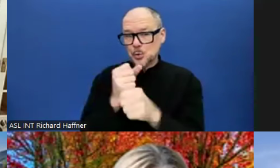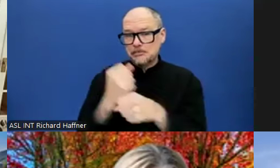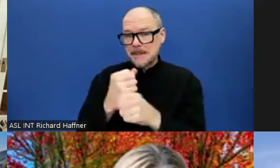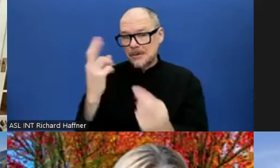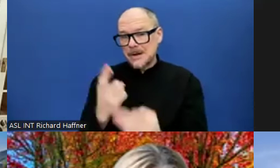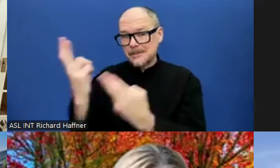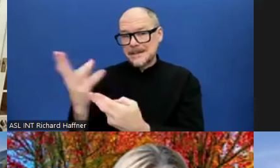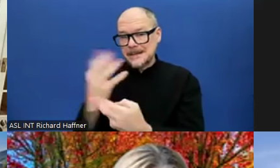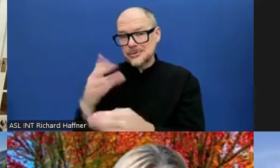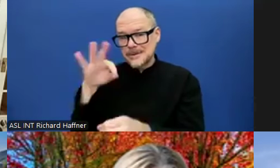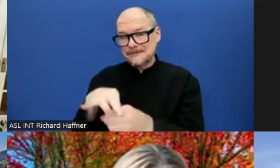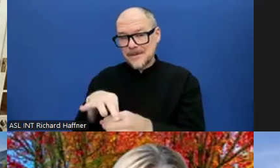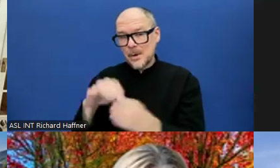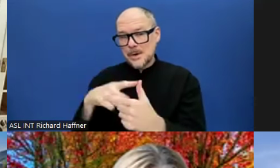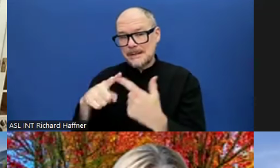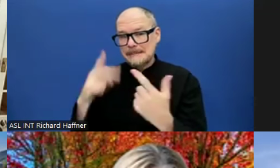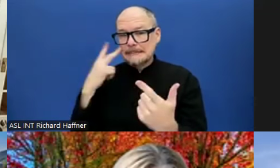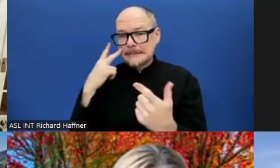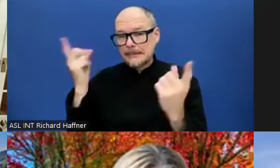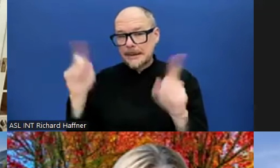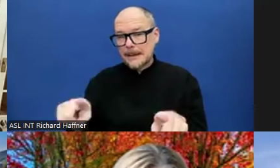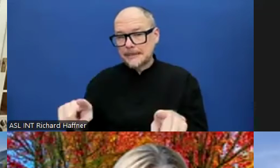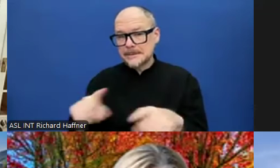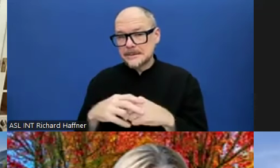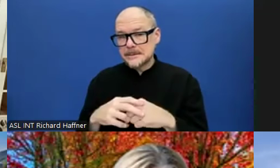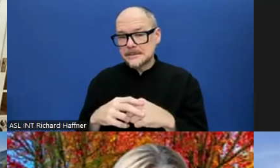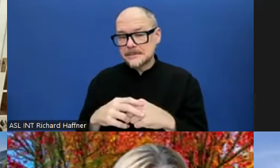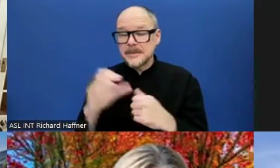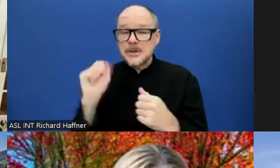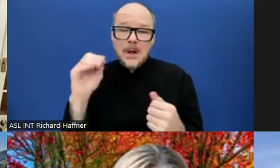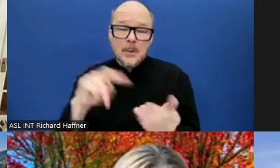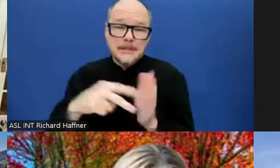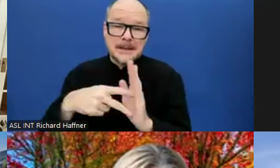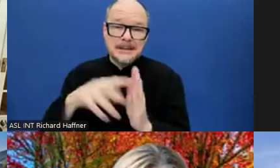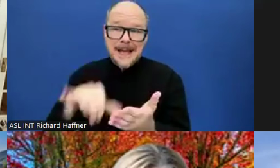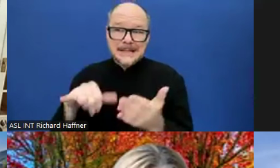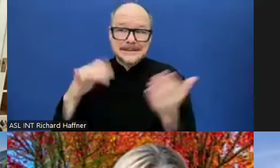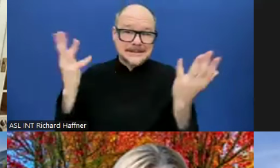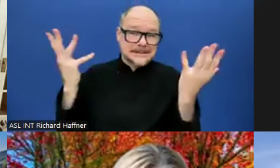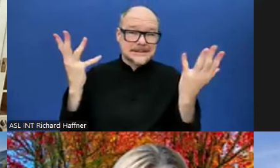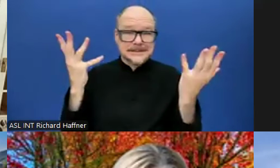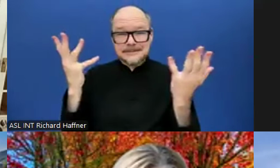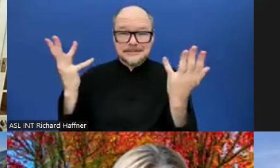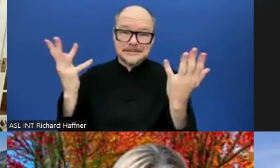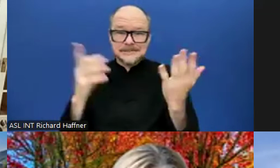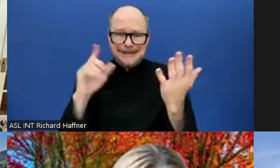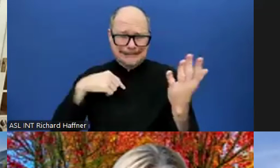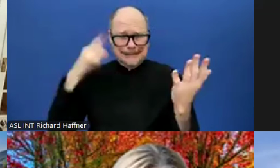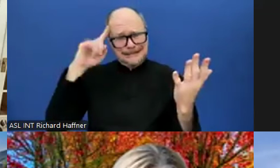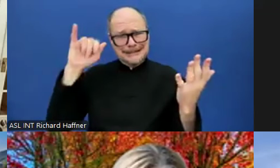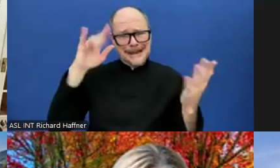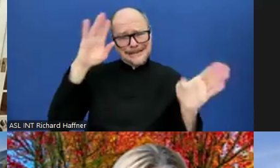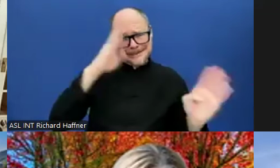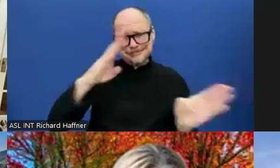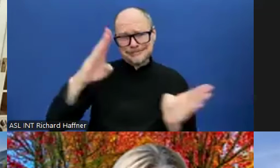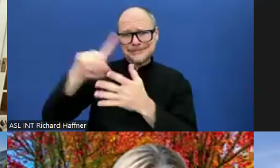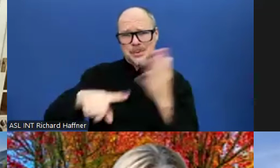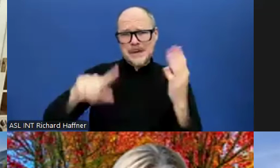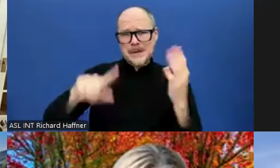it and see what happens. So, I mean, that's I think that's how Talene